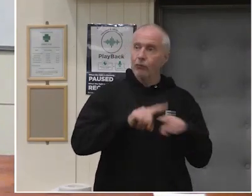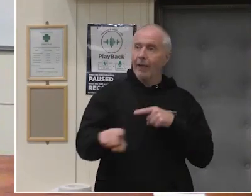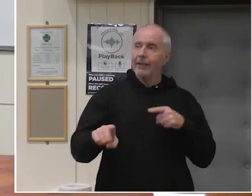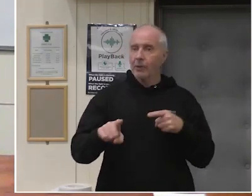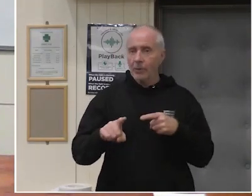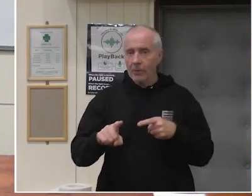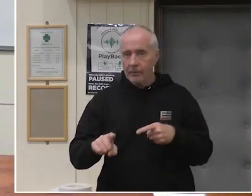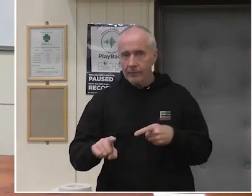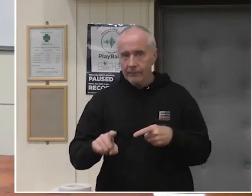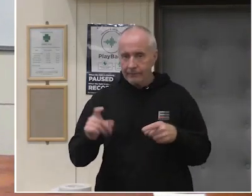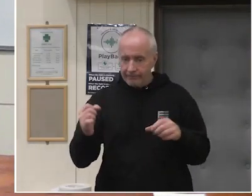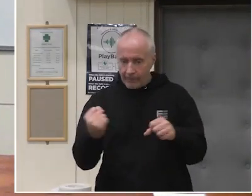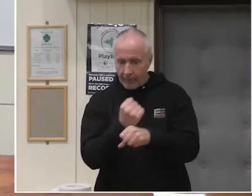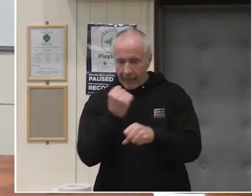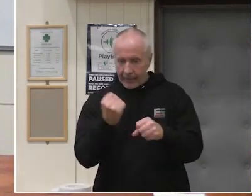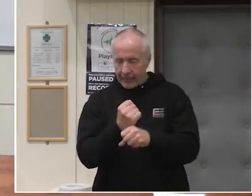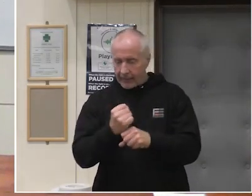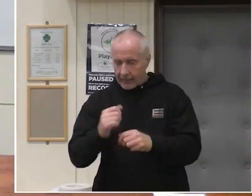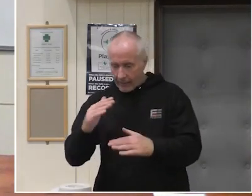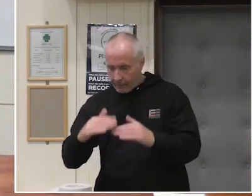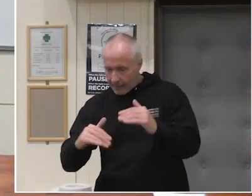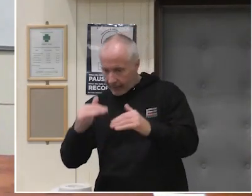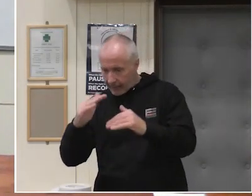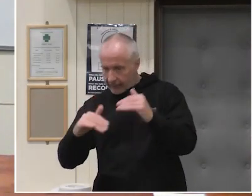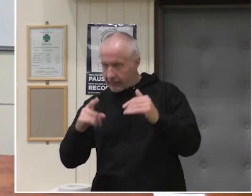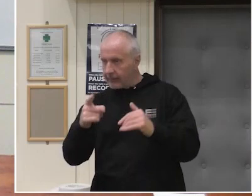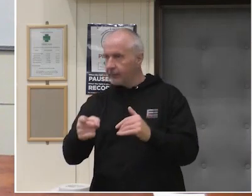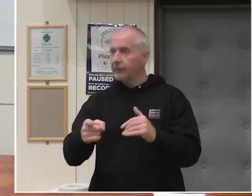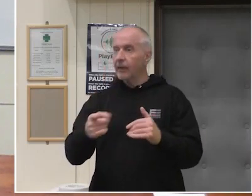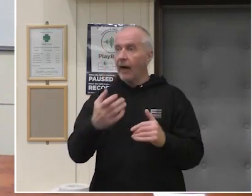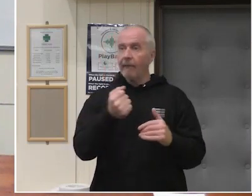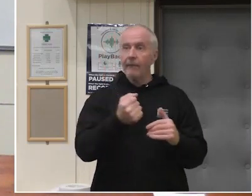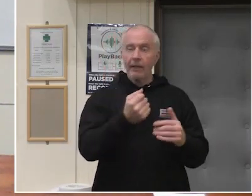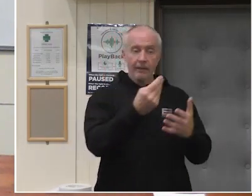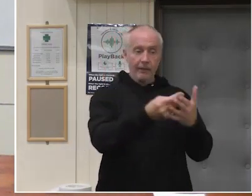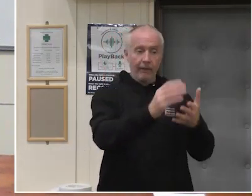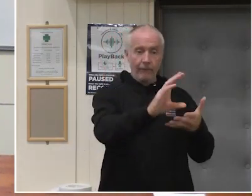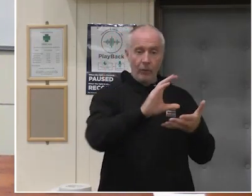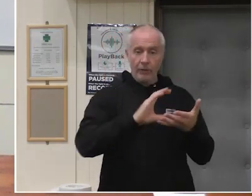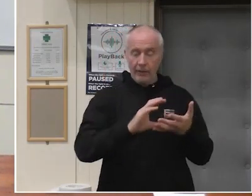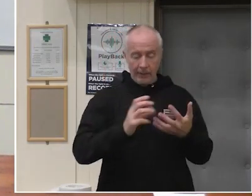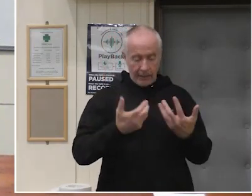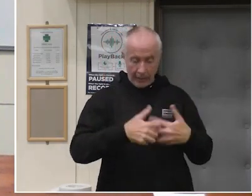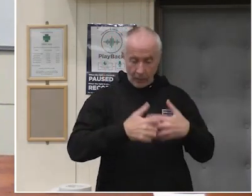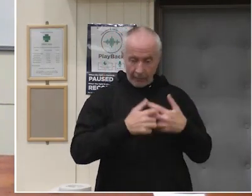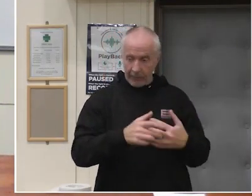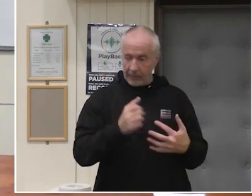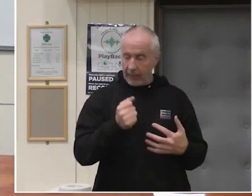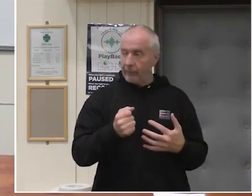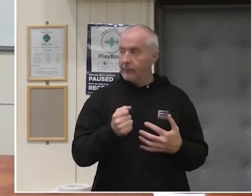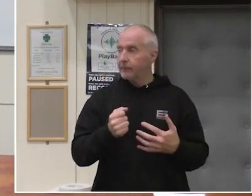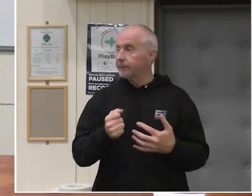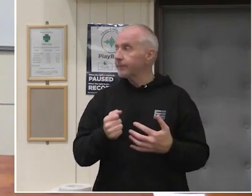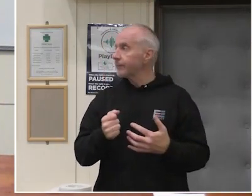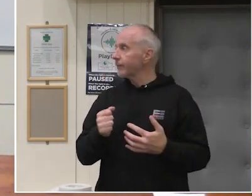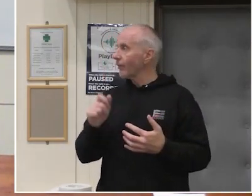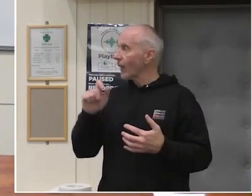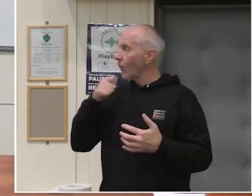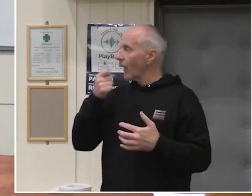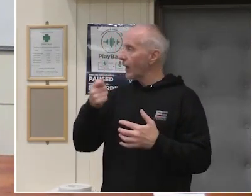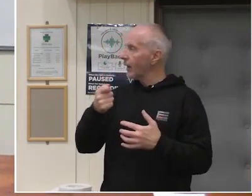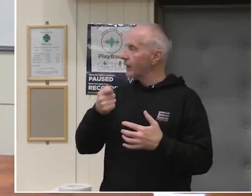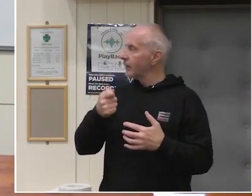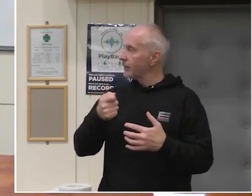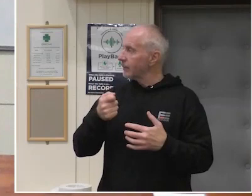detectors, and we've got funding for it, we've got equipment coming. I'll dial down a little bit more into some of